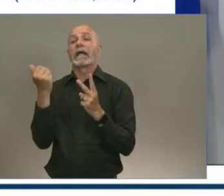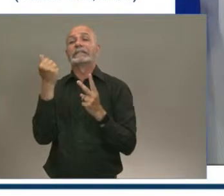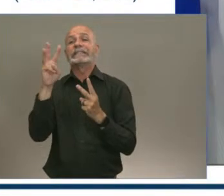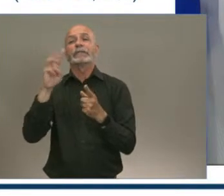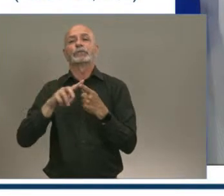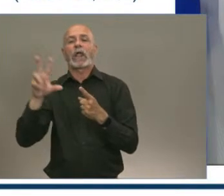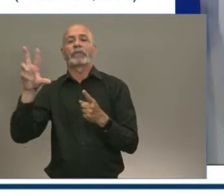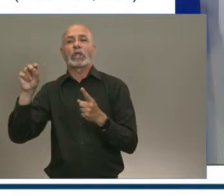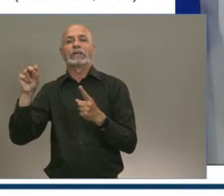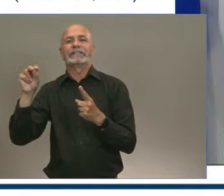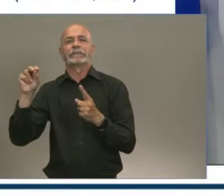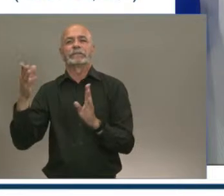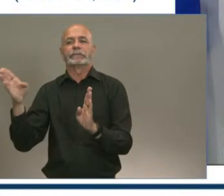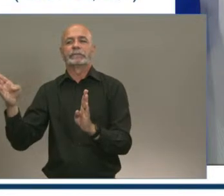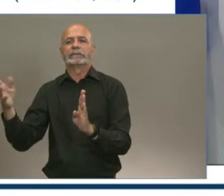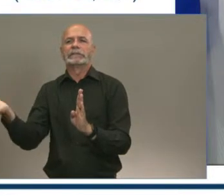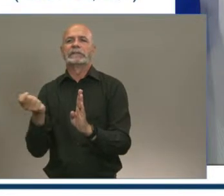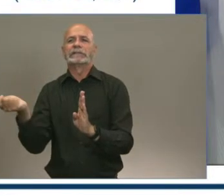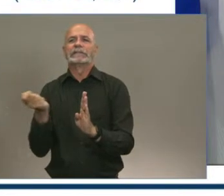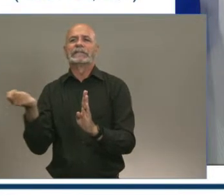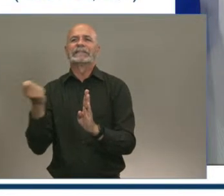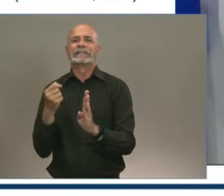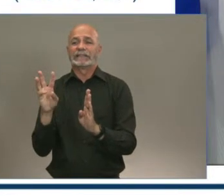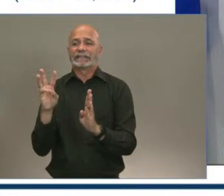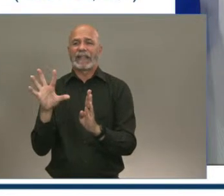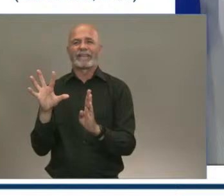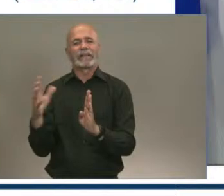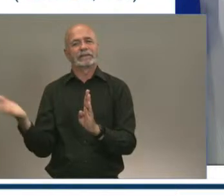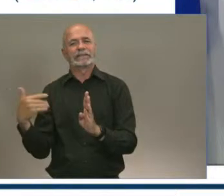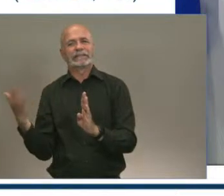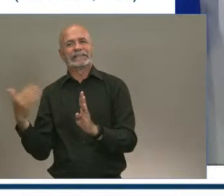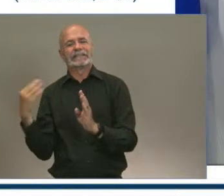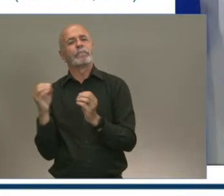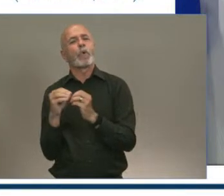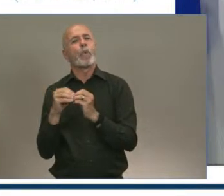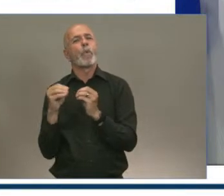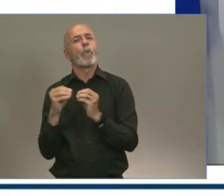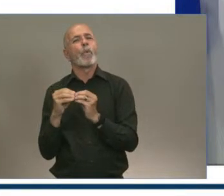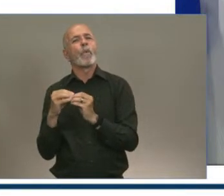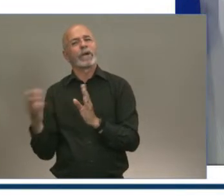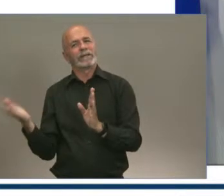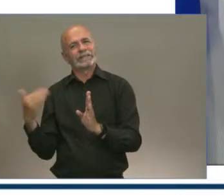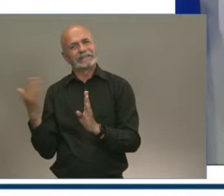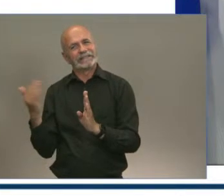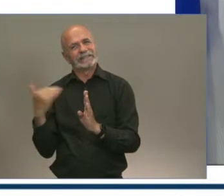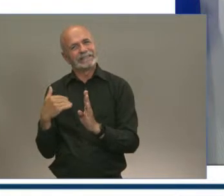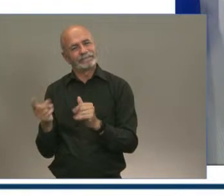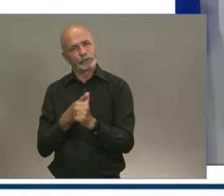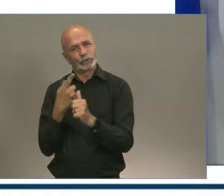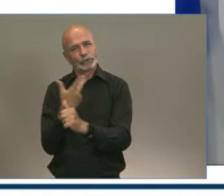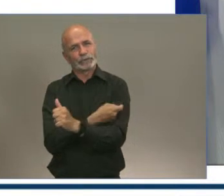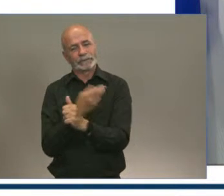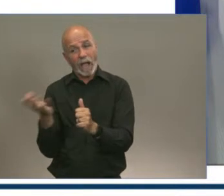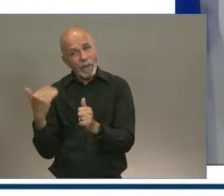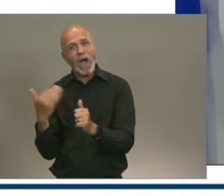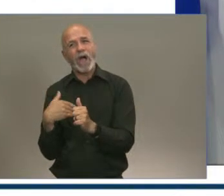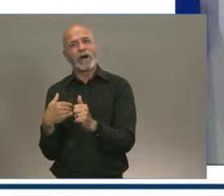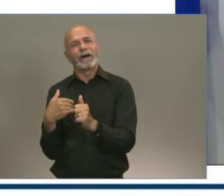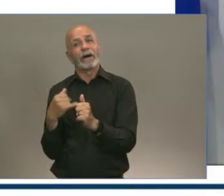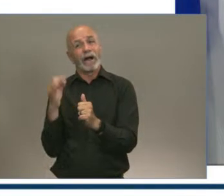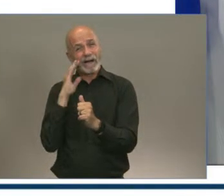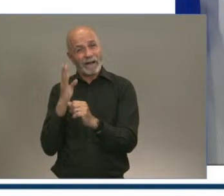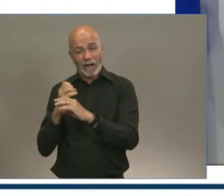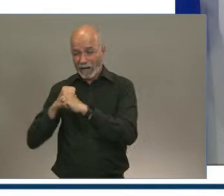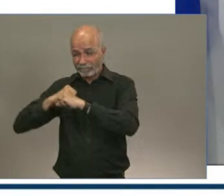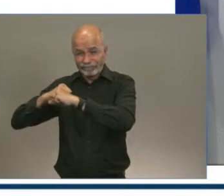do. You are at 65% coverage, so we need you all to get out and book your first shot. You're not only protecting those around you,